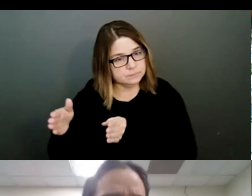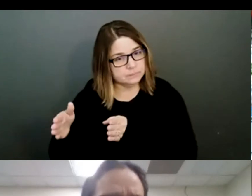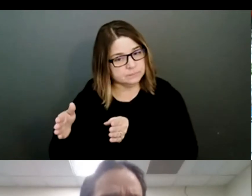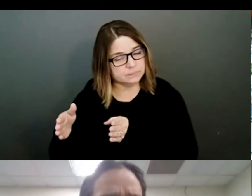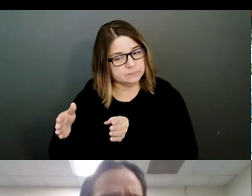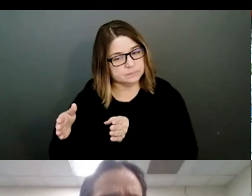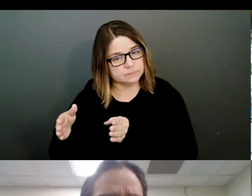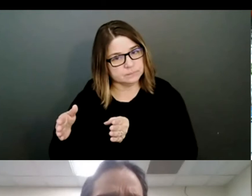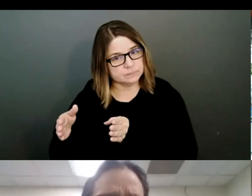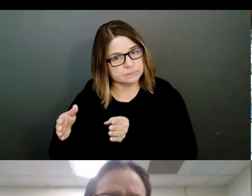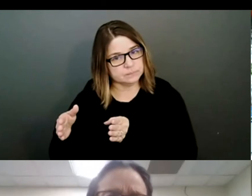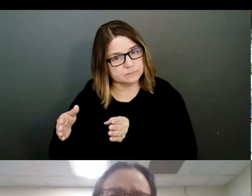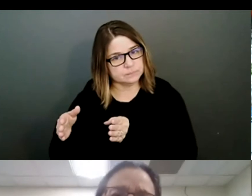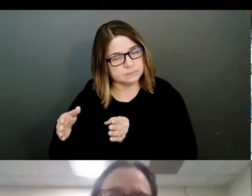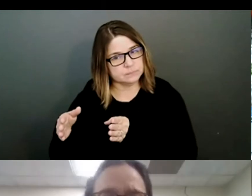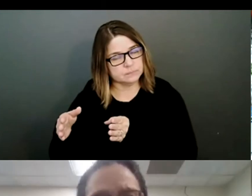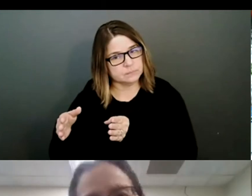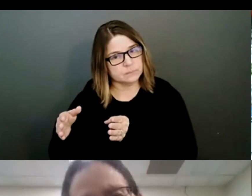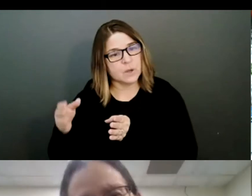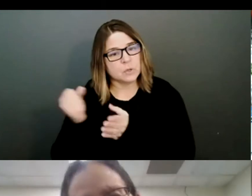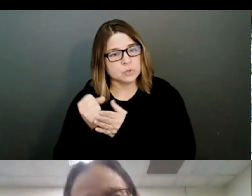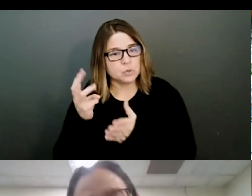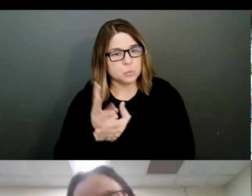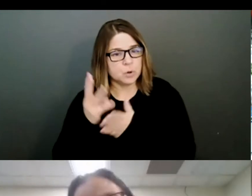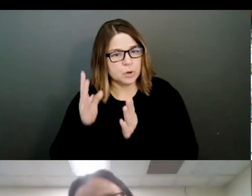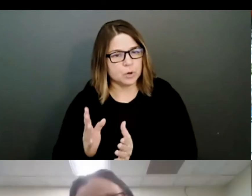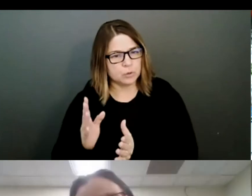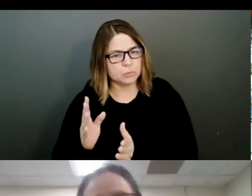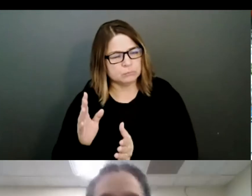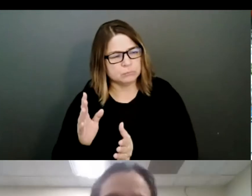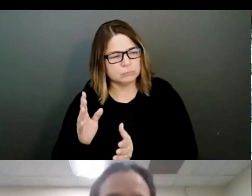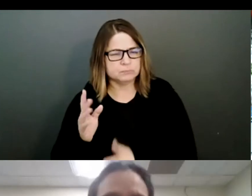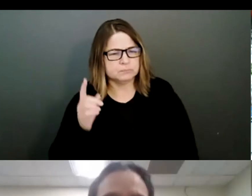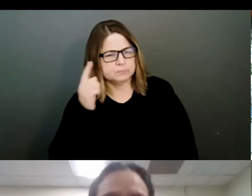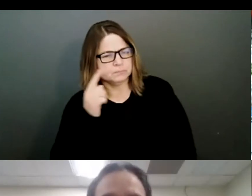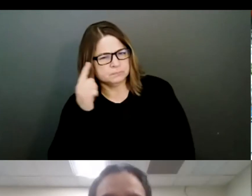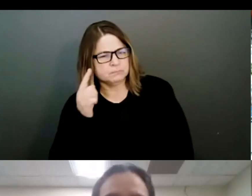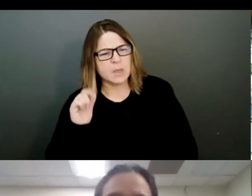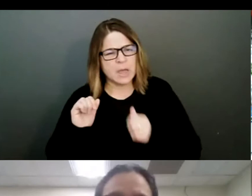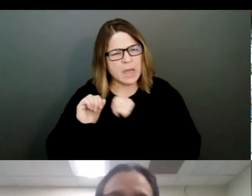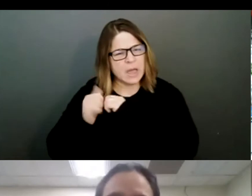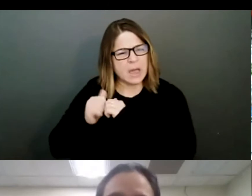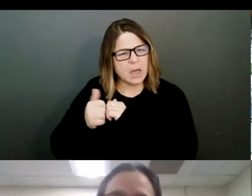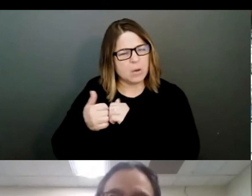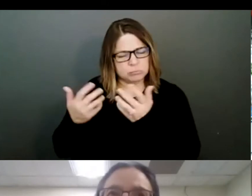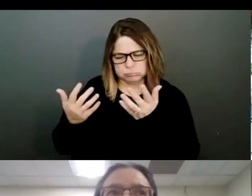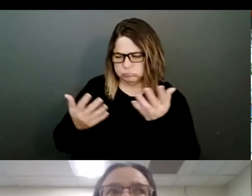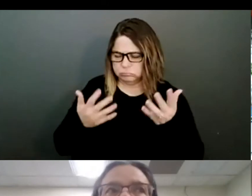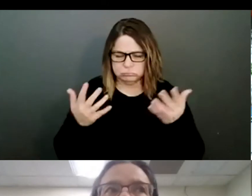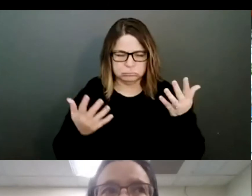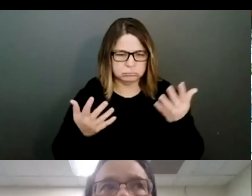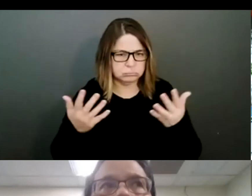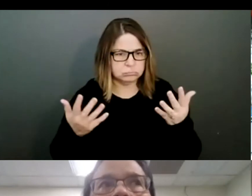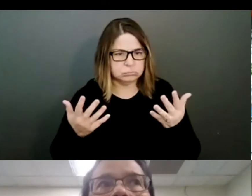like the social worker was wondering, well, how are we going to do that? Or